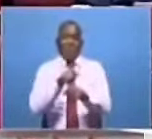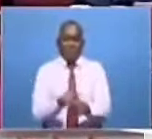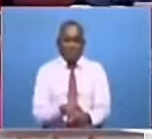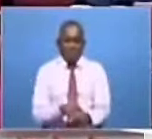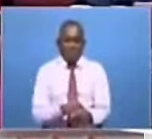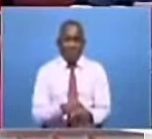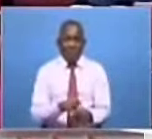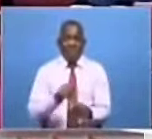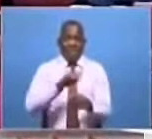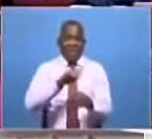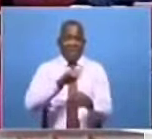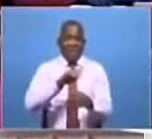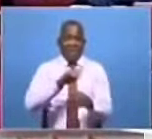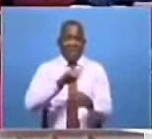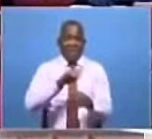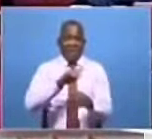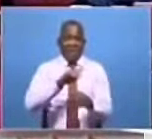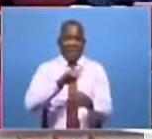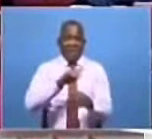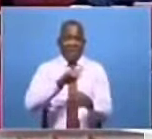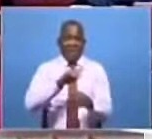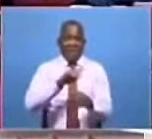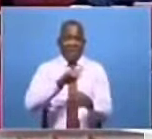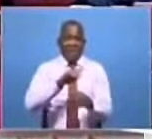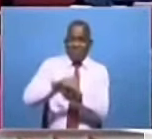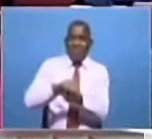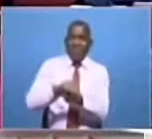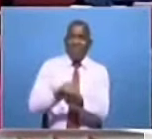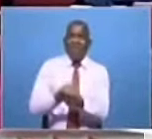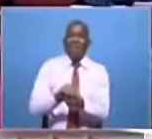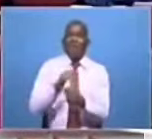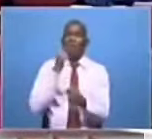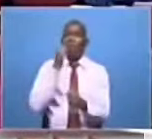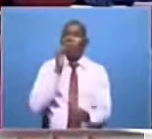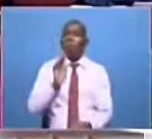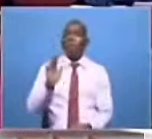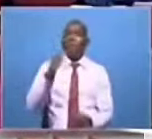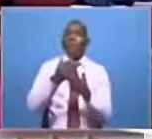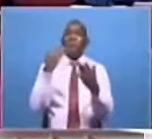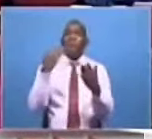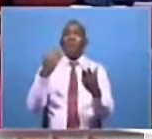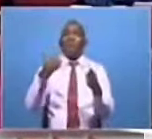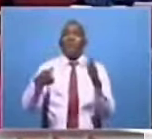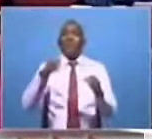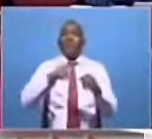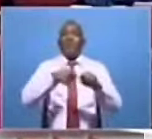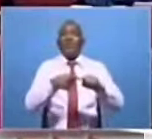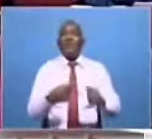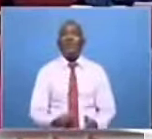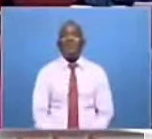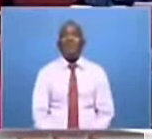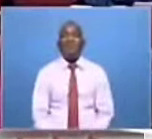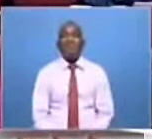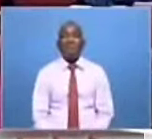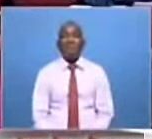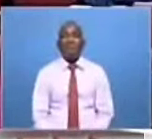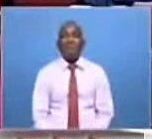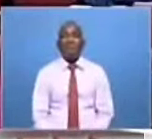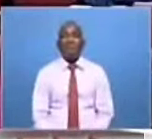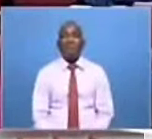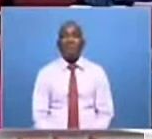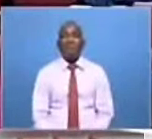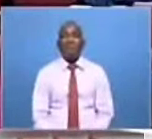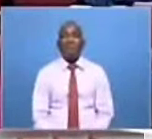these affidavits, were they not sworn to before the trial, before the hearing?